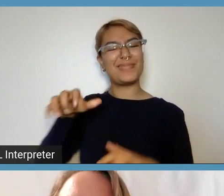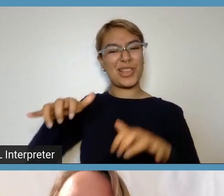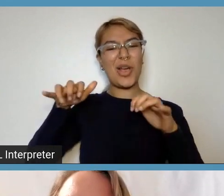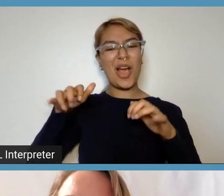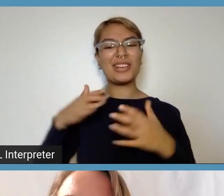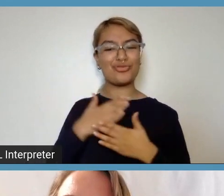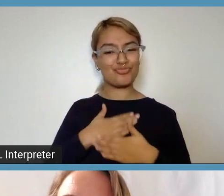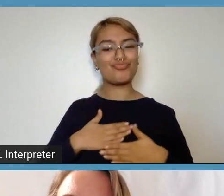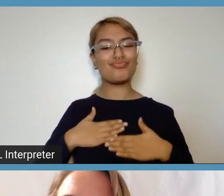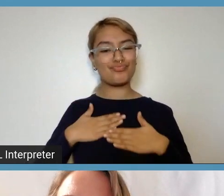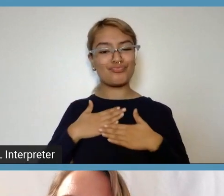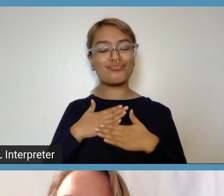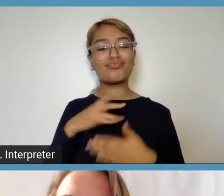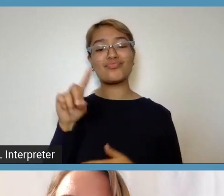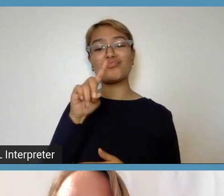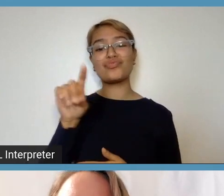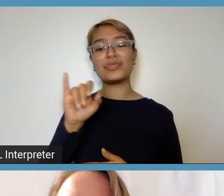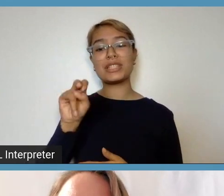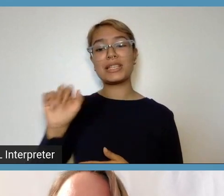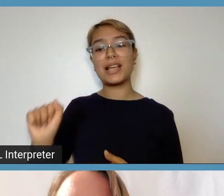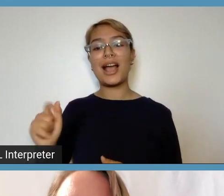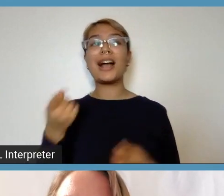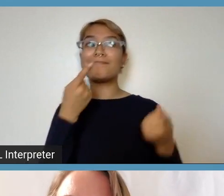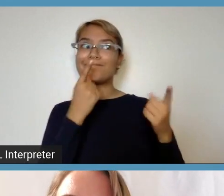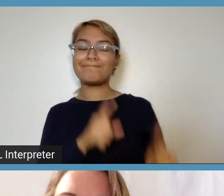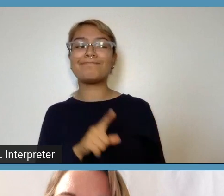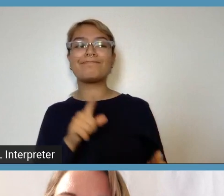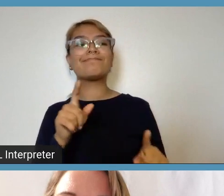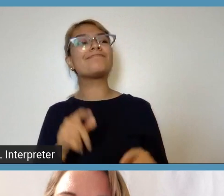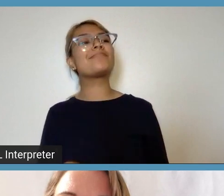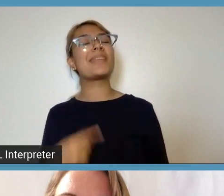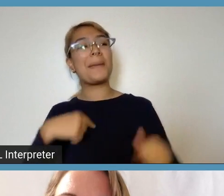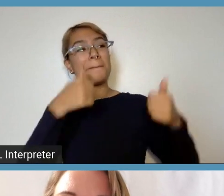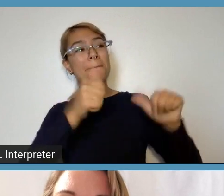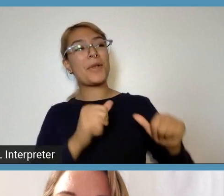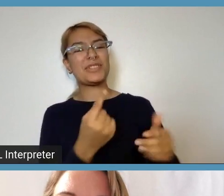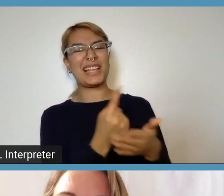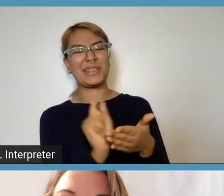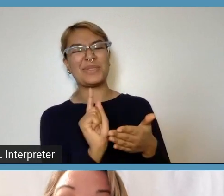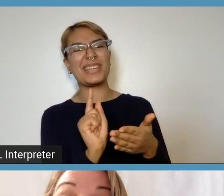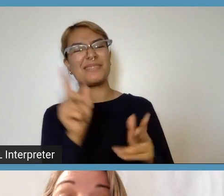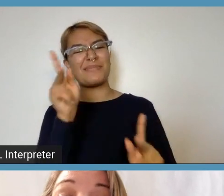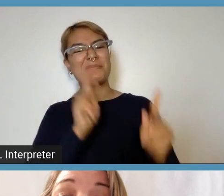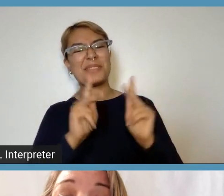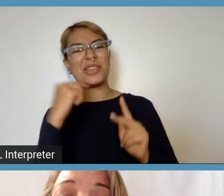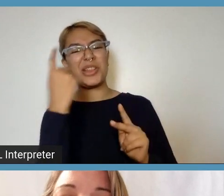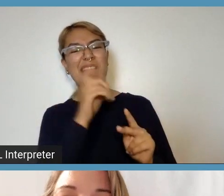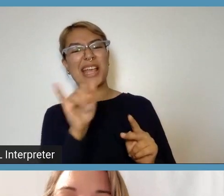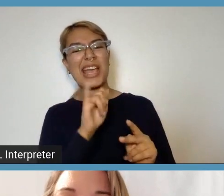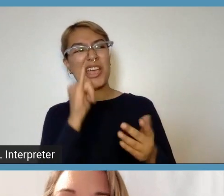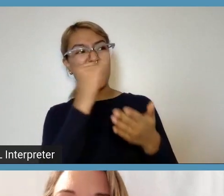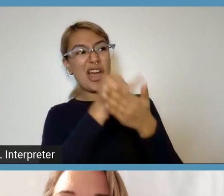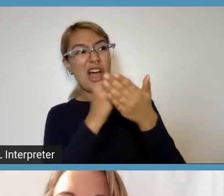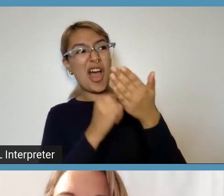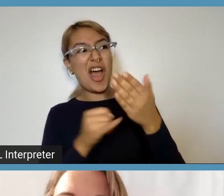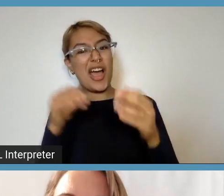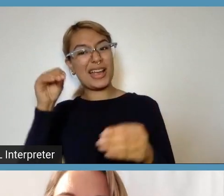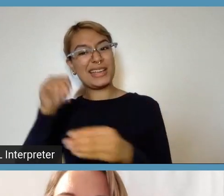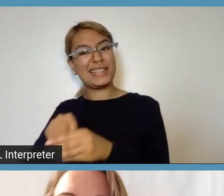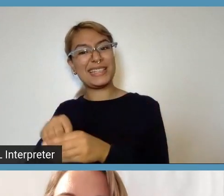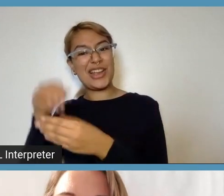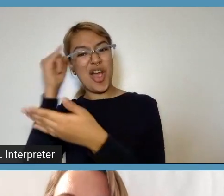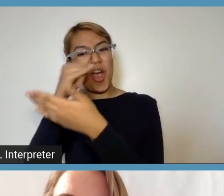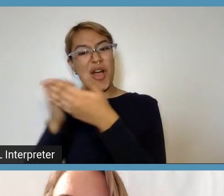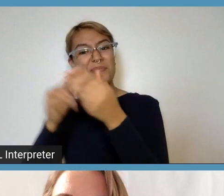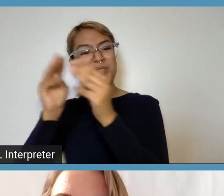I agree. I posted something last week. It was people that looked like art in art museums. And I just thought it was such a funny post.